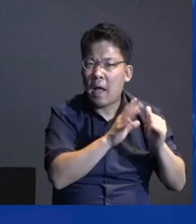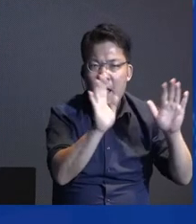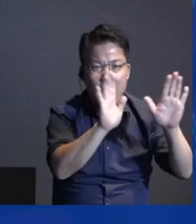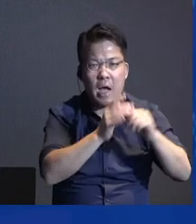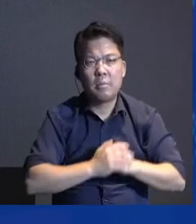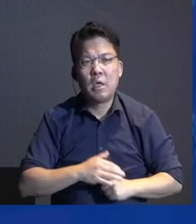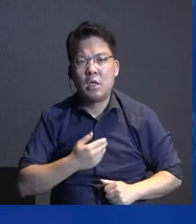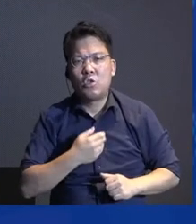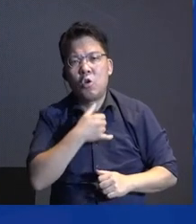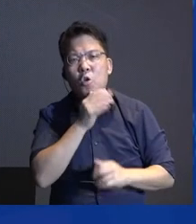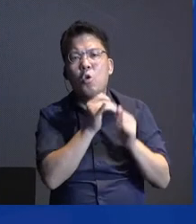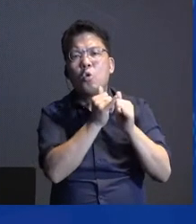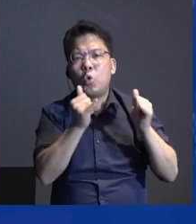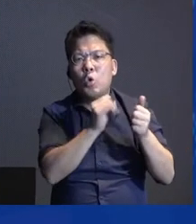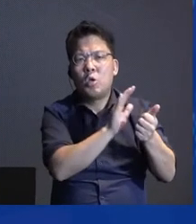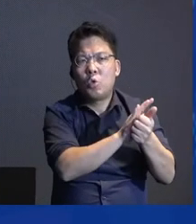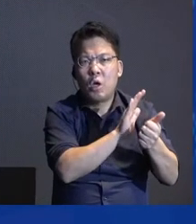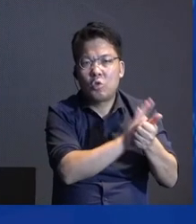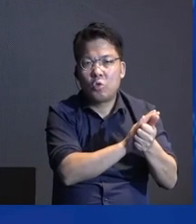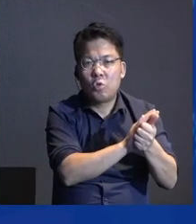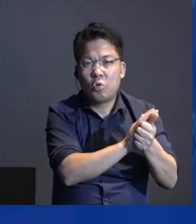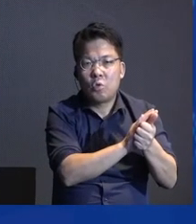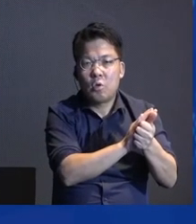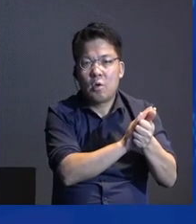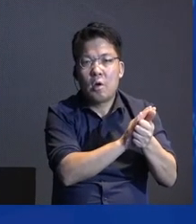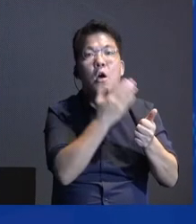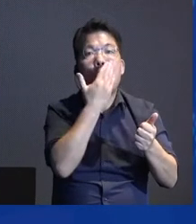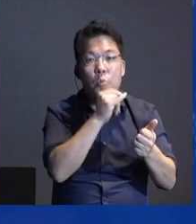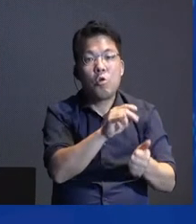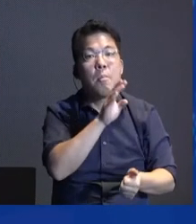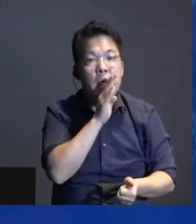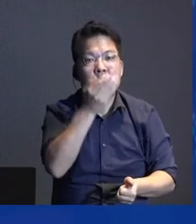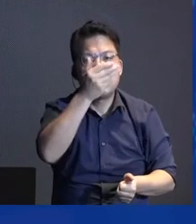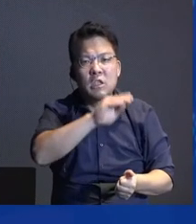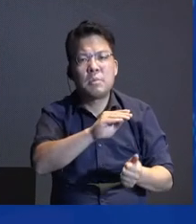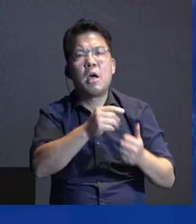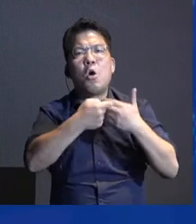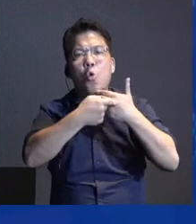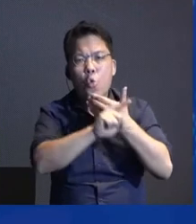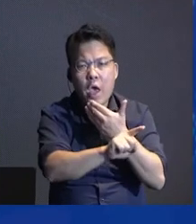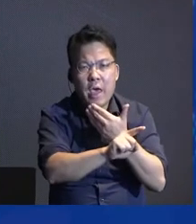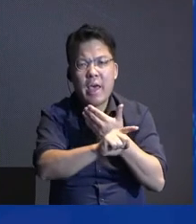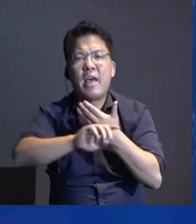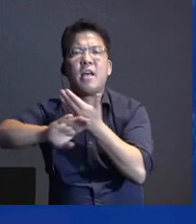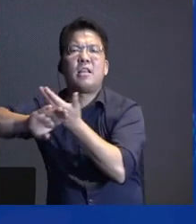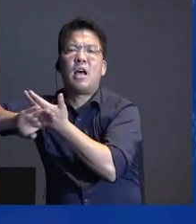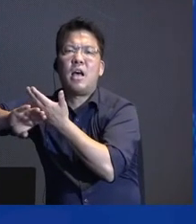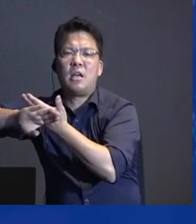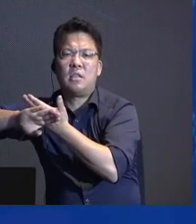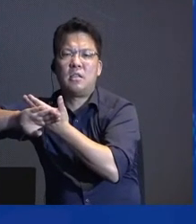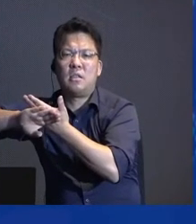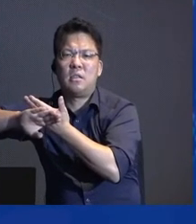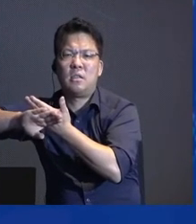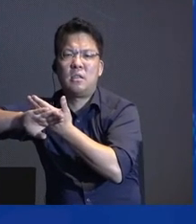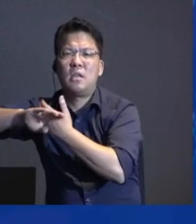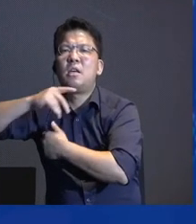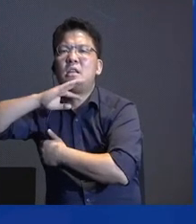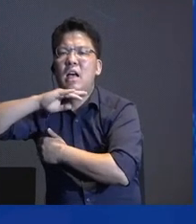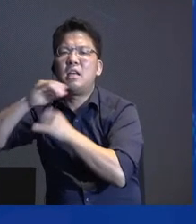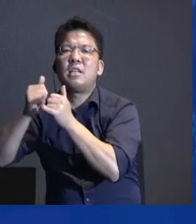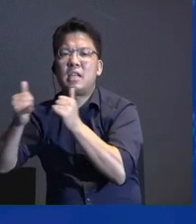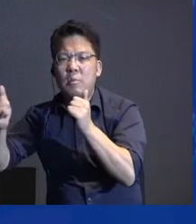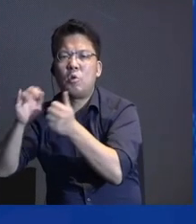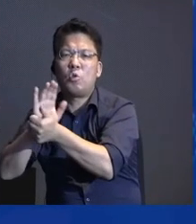housing complex that already exists. Everyone living in the housing complex, especially the elderly,